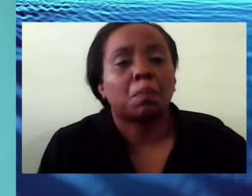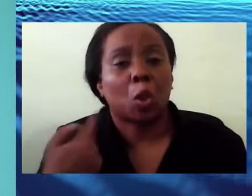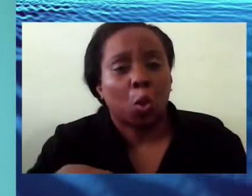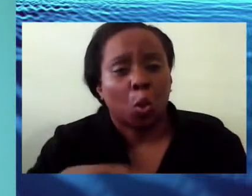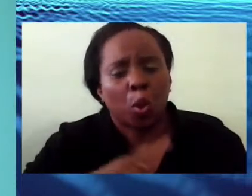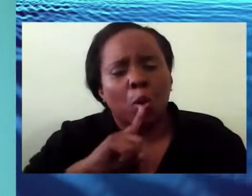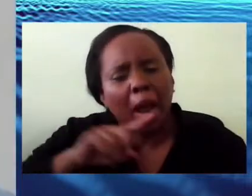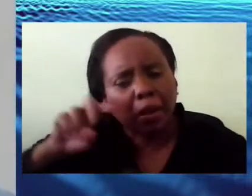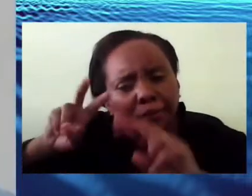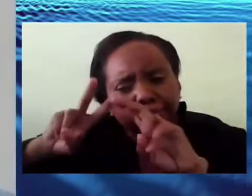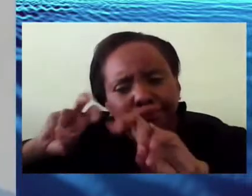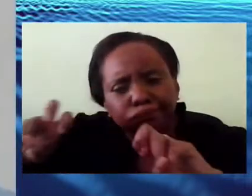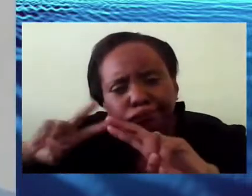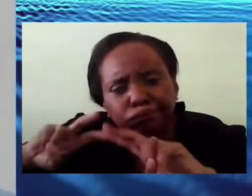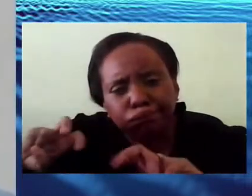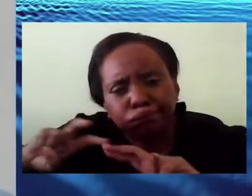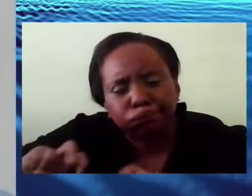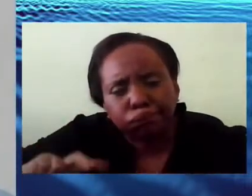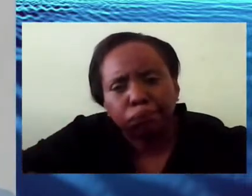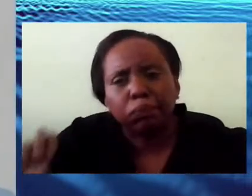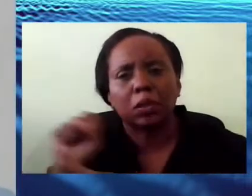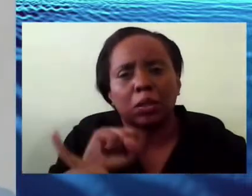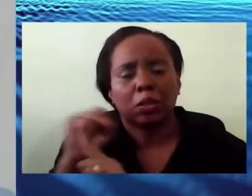investigating and monitoring this situation.